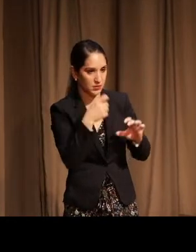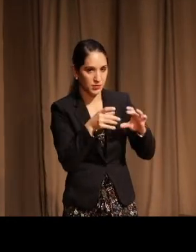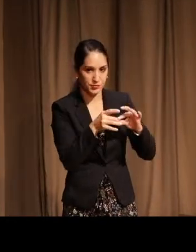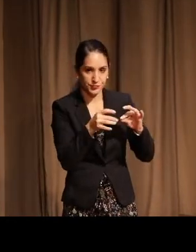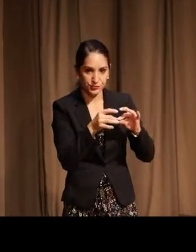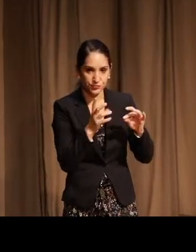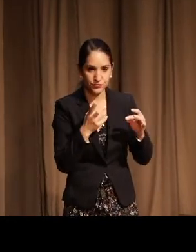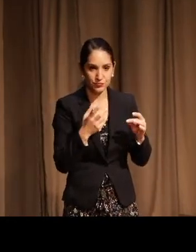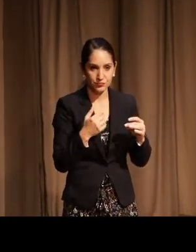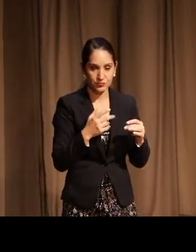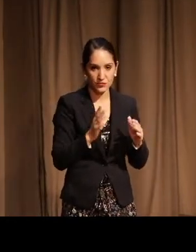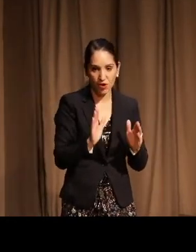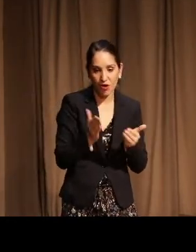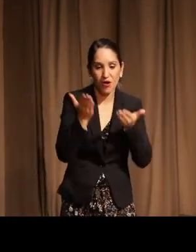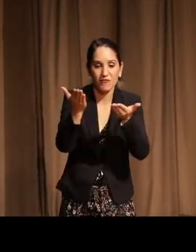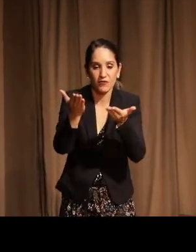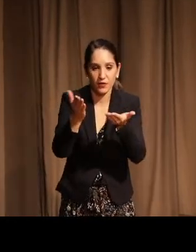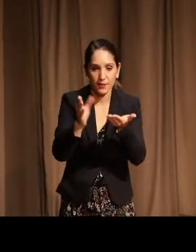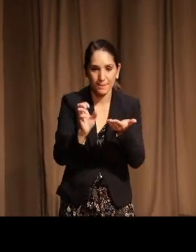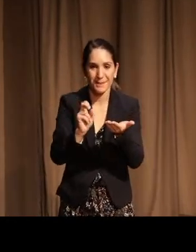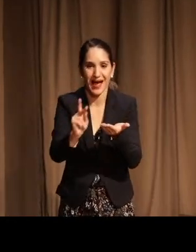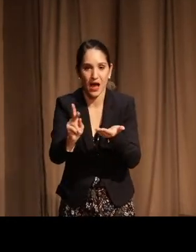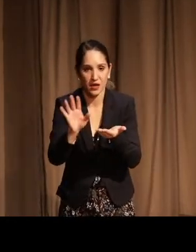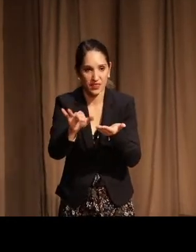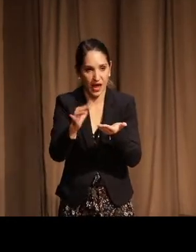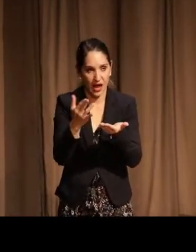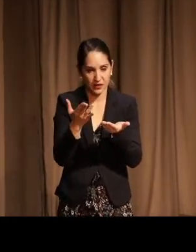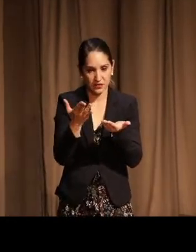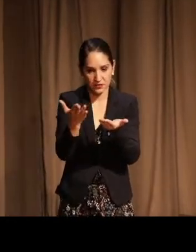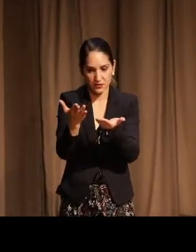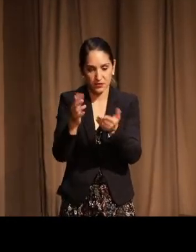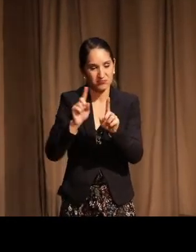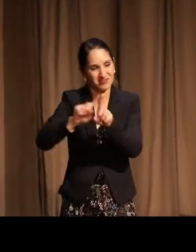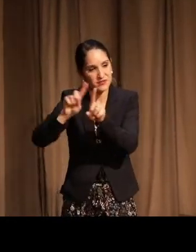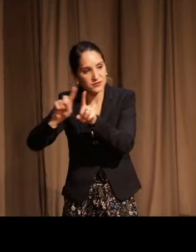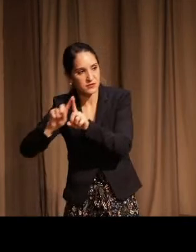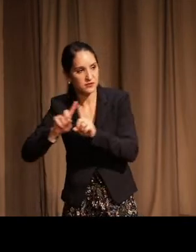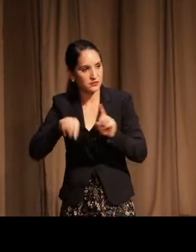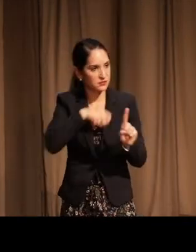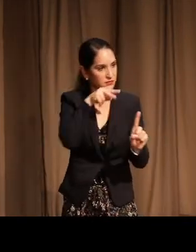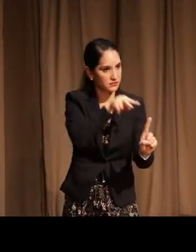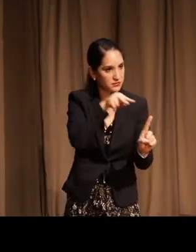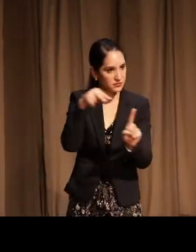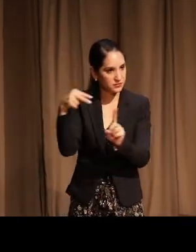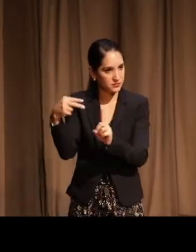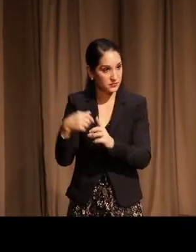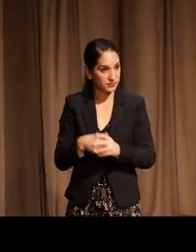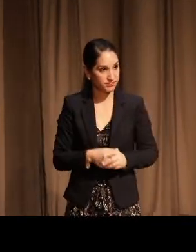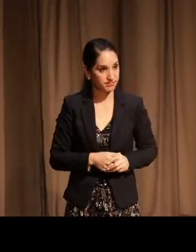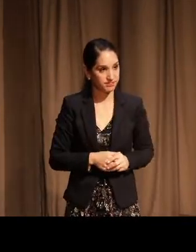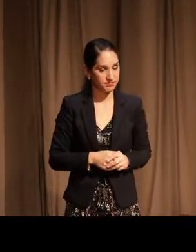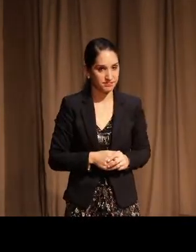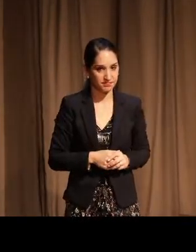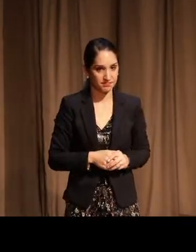it back or bring back this other vision of South America.